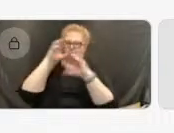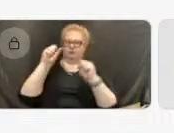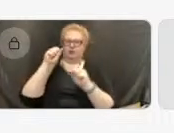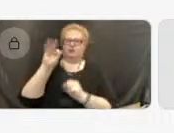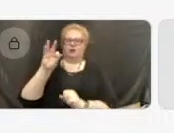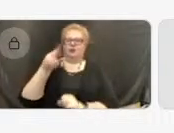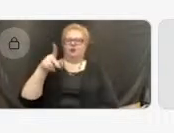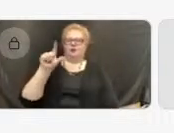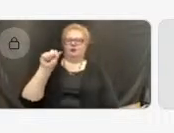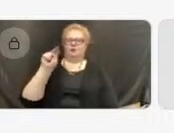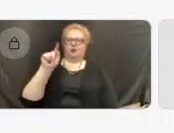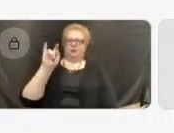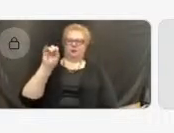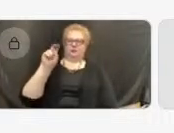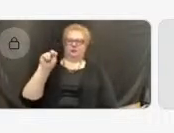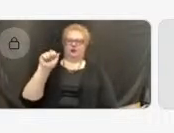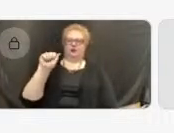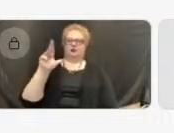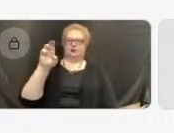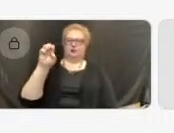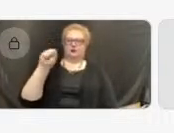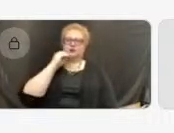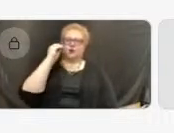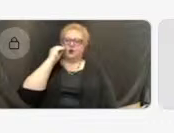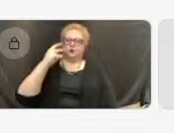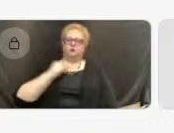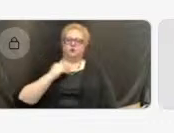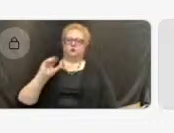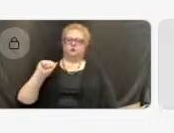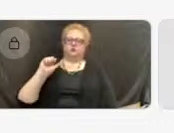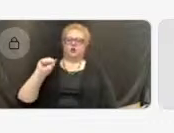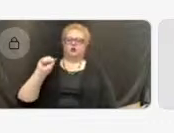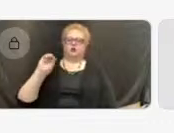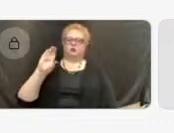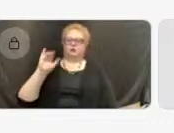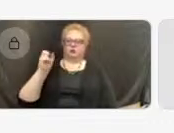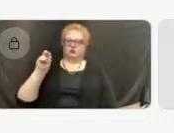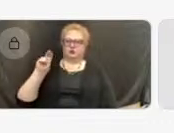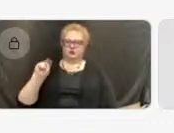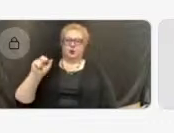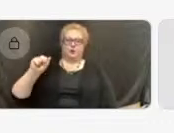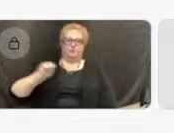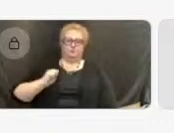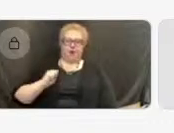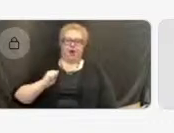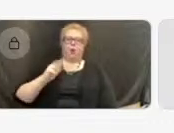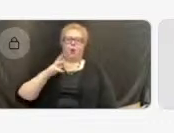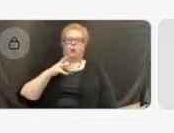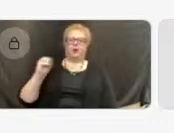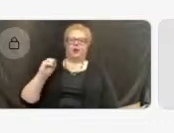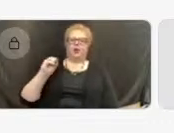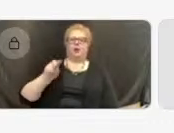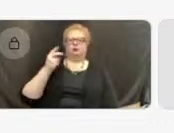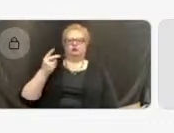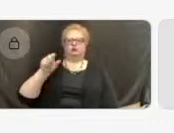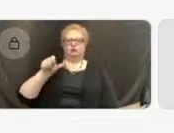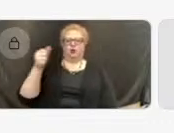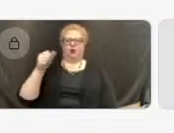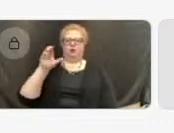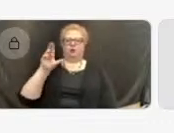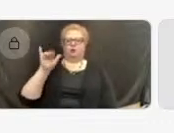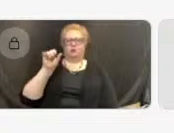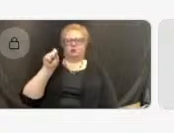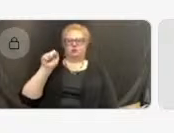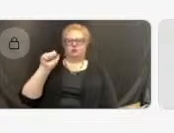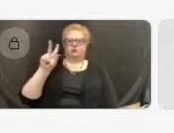here today representing the interests of my own association and two other associations, the Crystal Valley